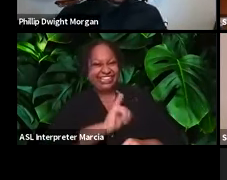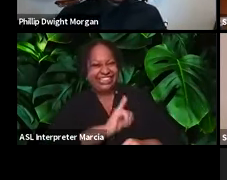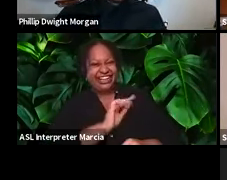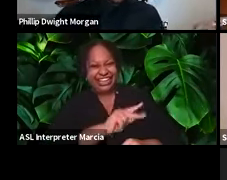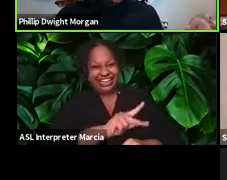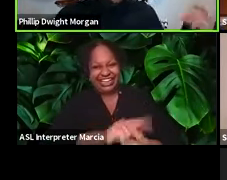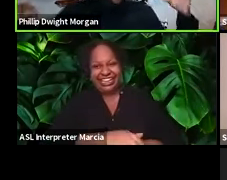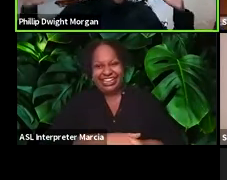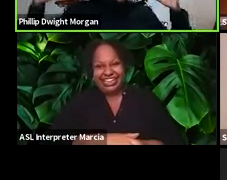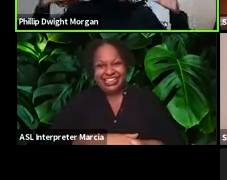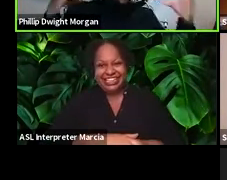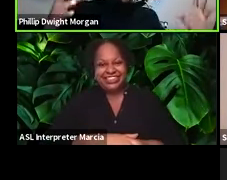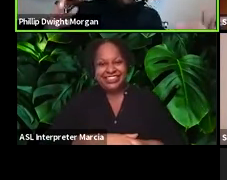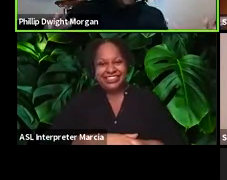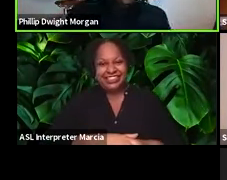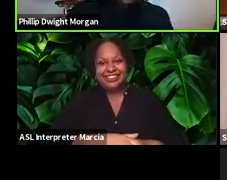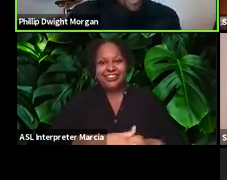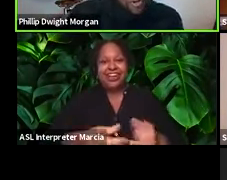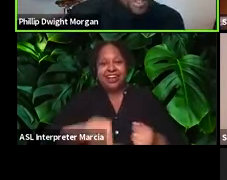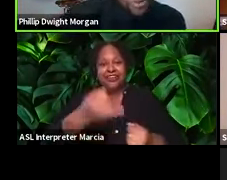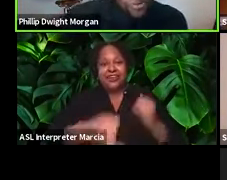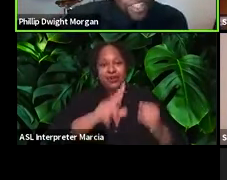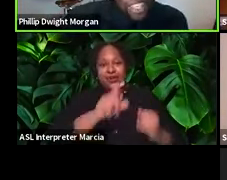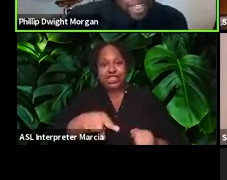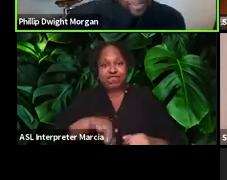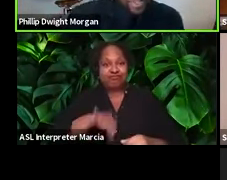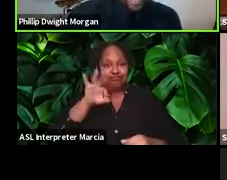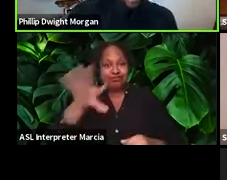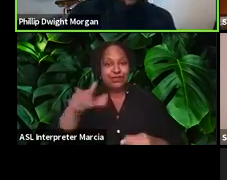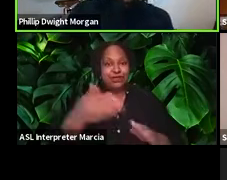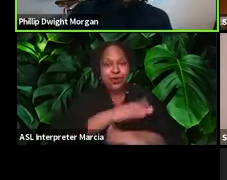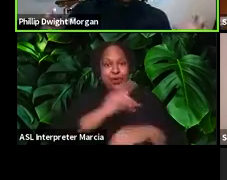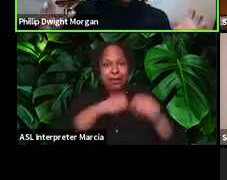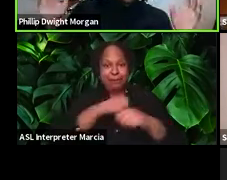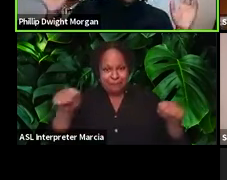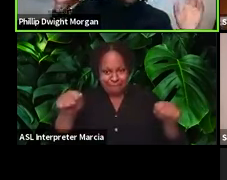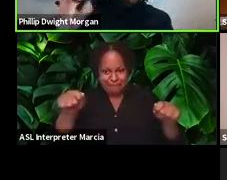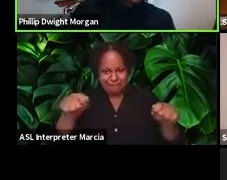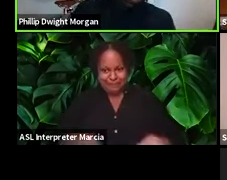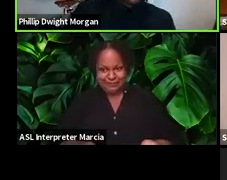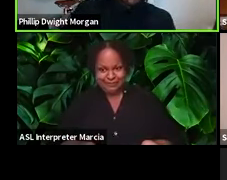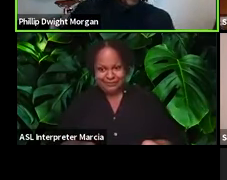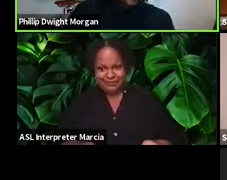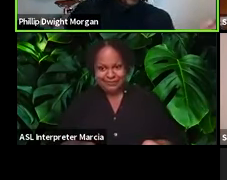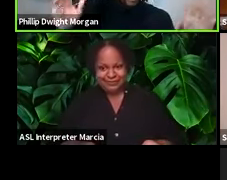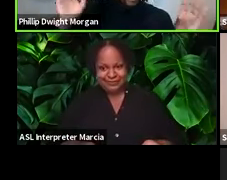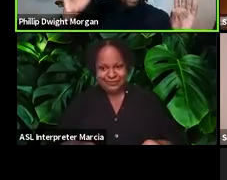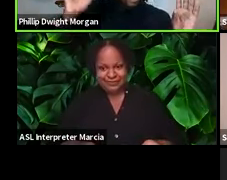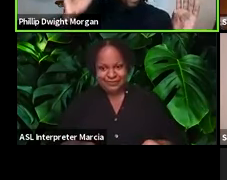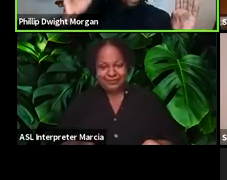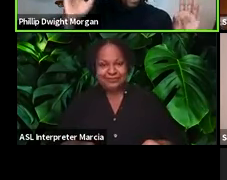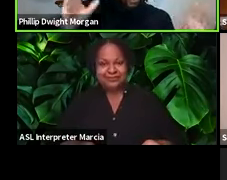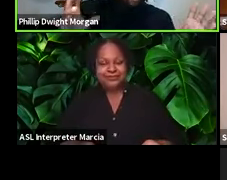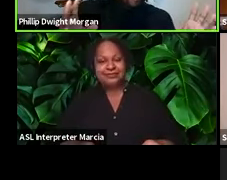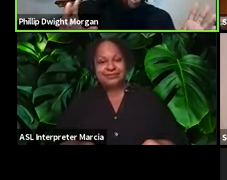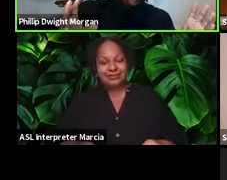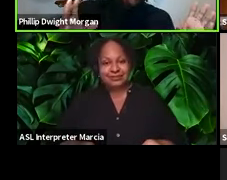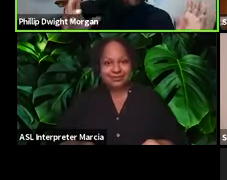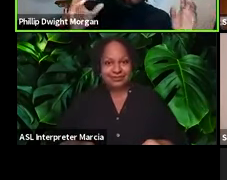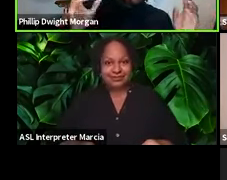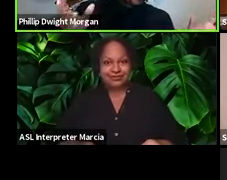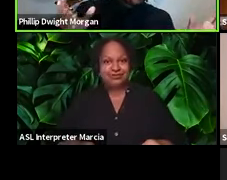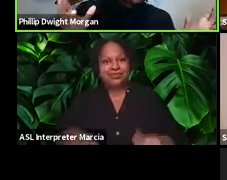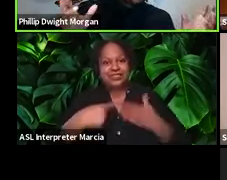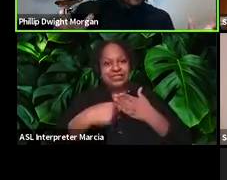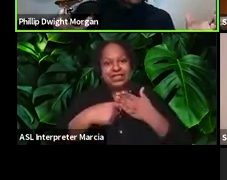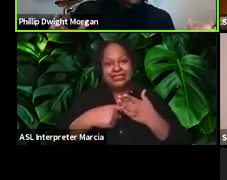Okay. Hey, folks. So final question before I wrap this whole thing up. So we've spoken about the ways that leading while Black can be